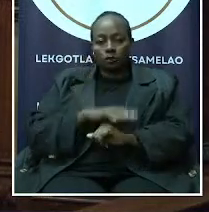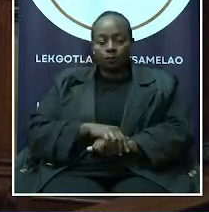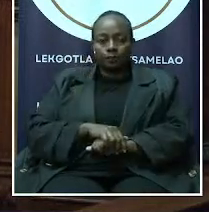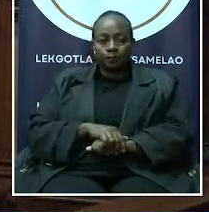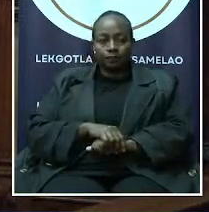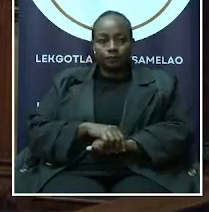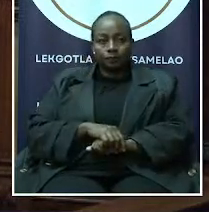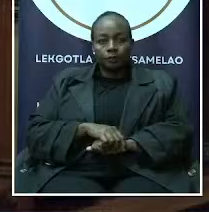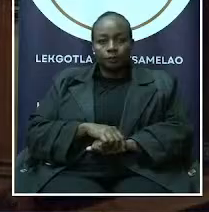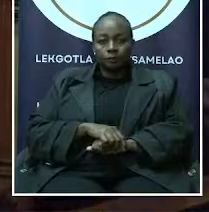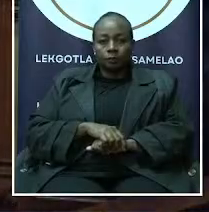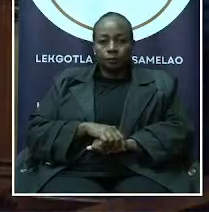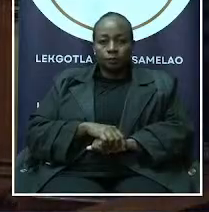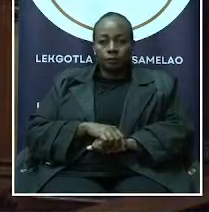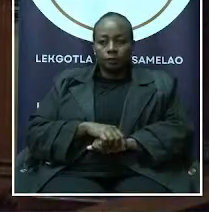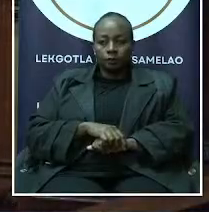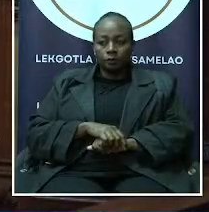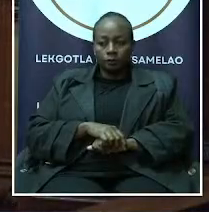Order.